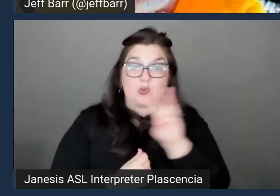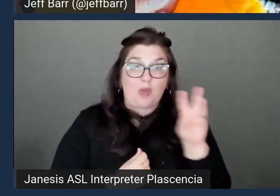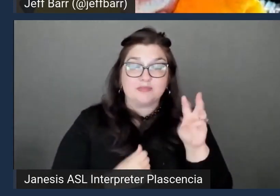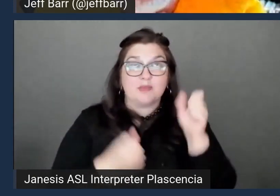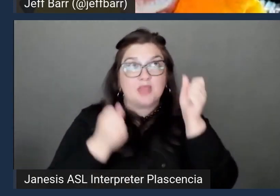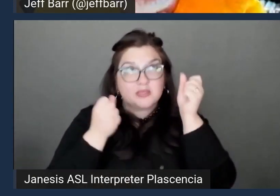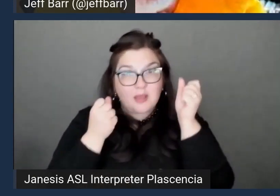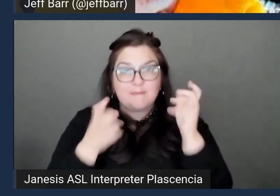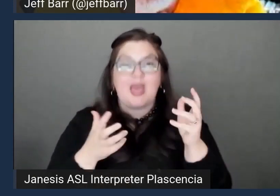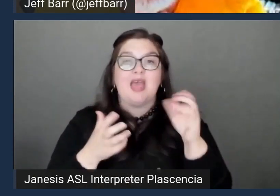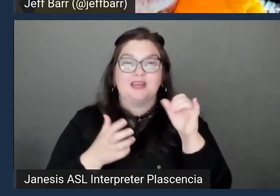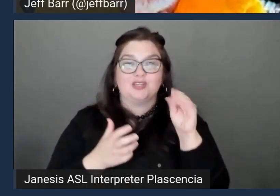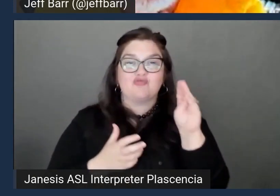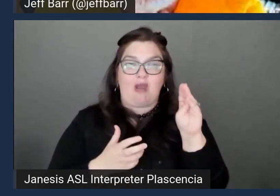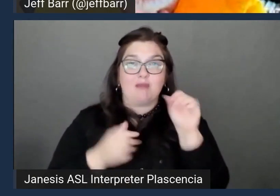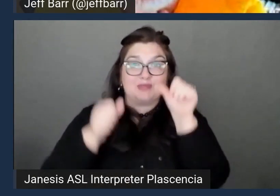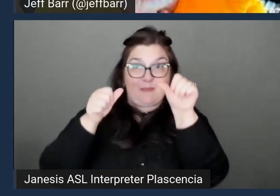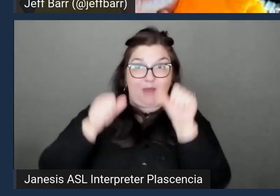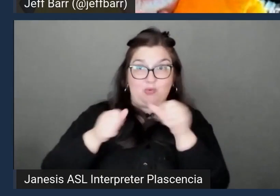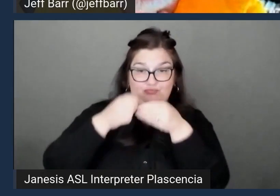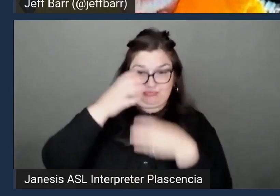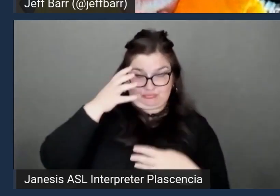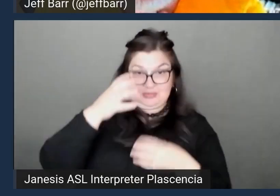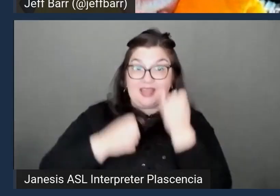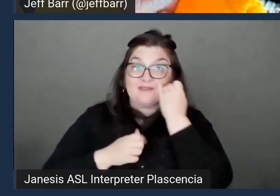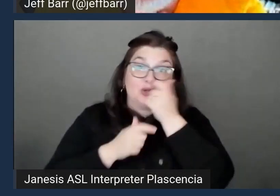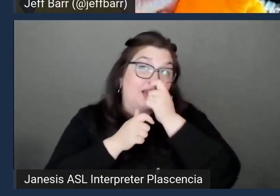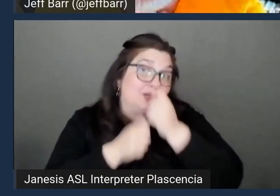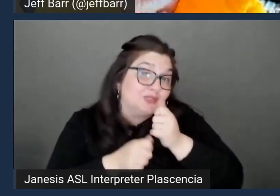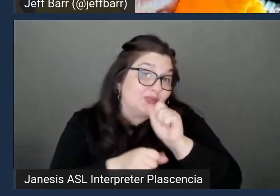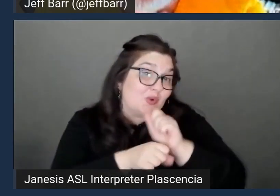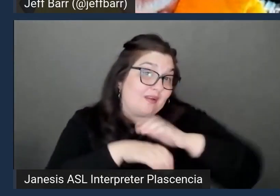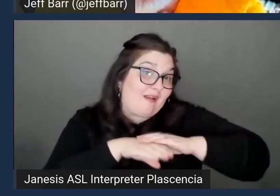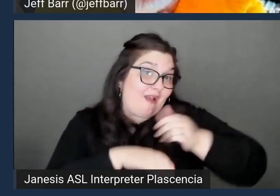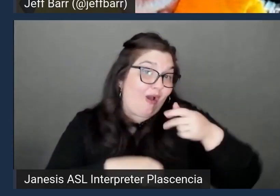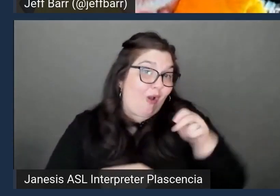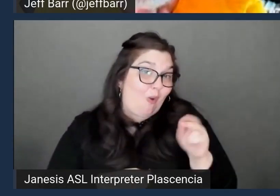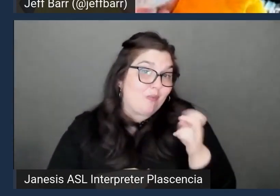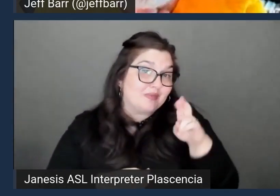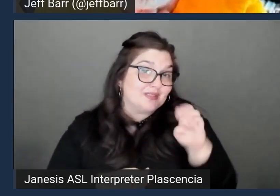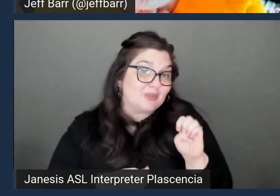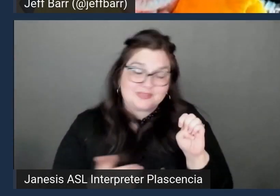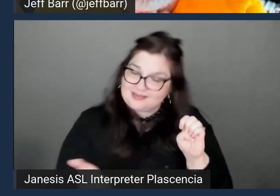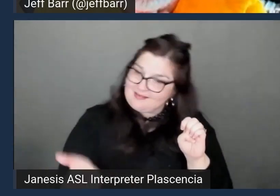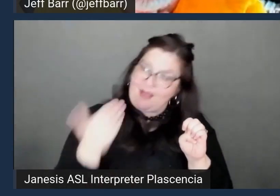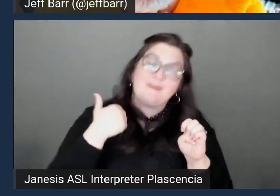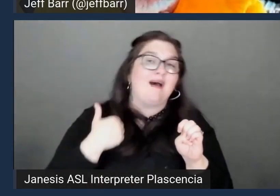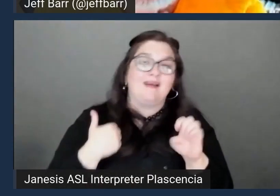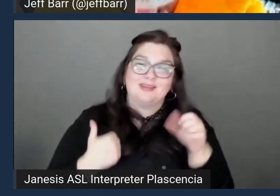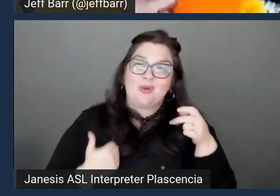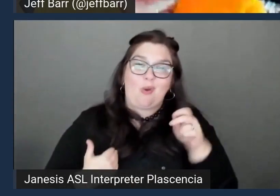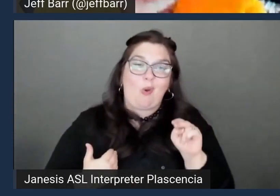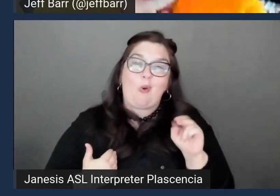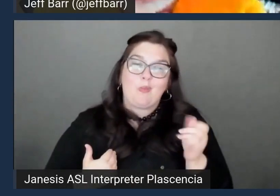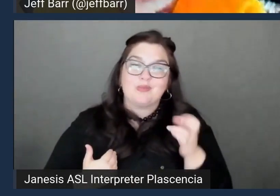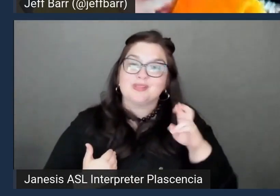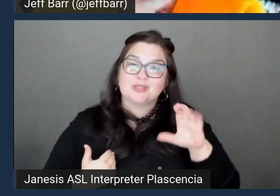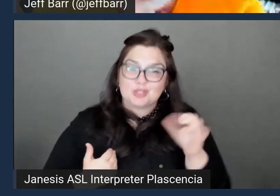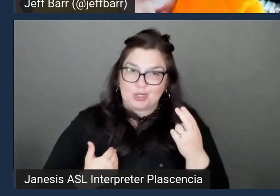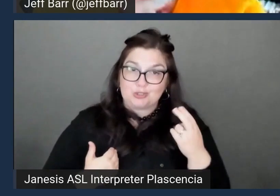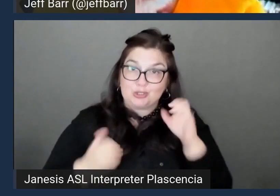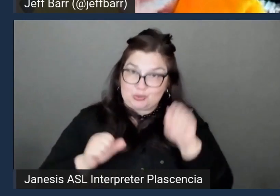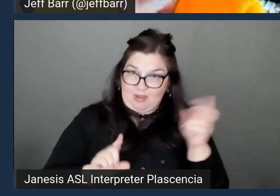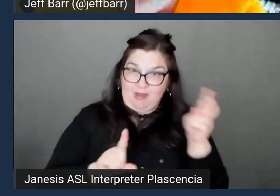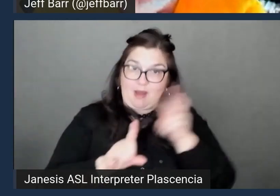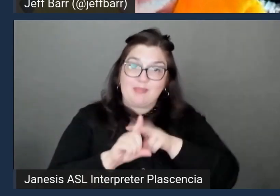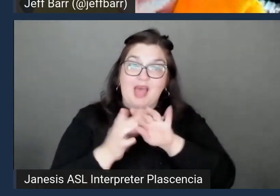there. If you're interested in working on open source, come to OpenSearch. You can apply directly over there.